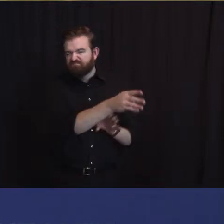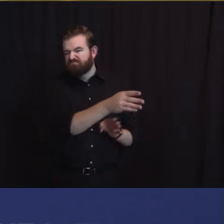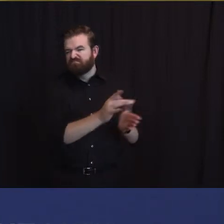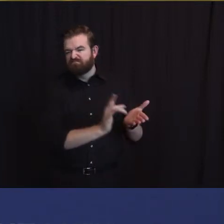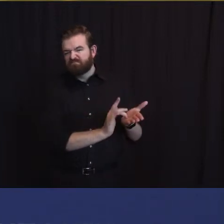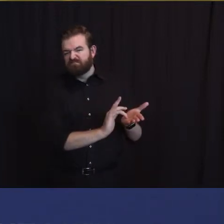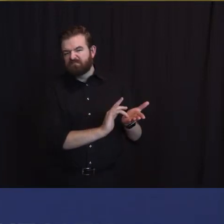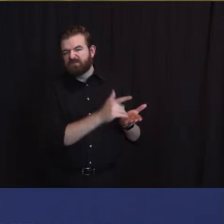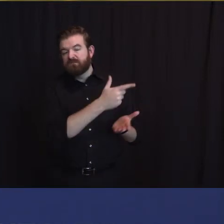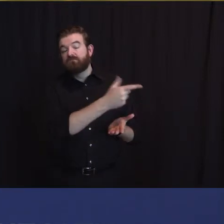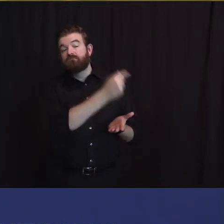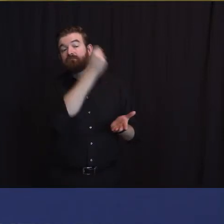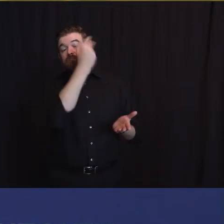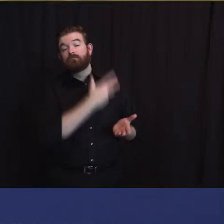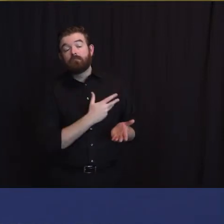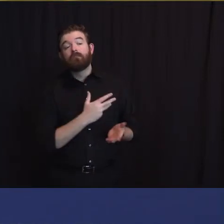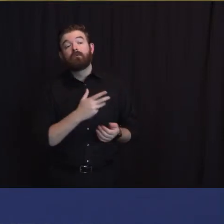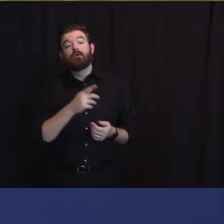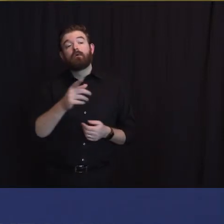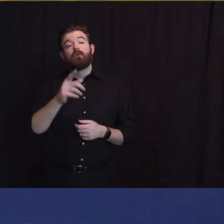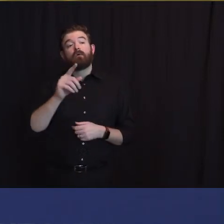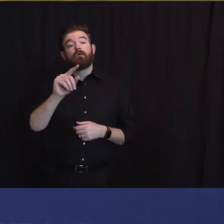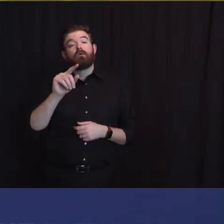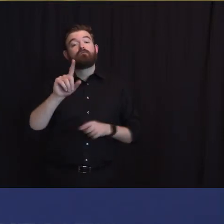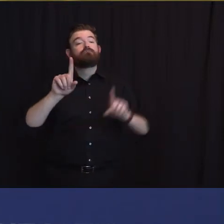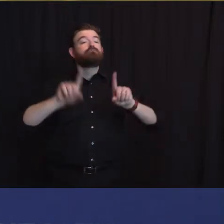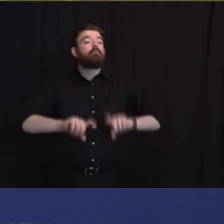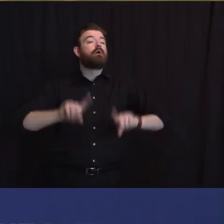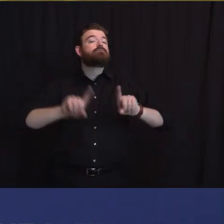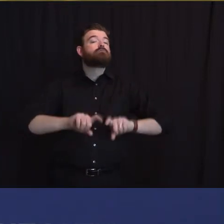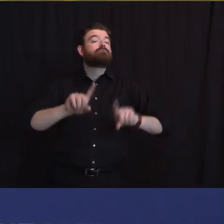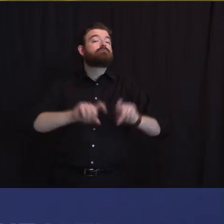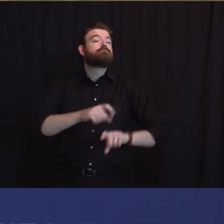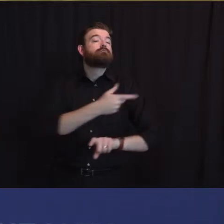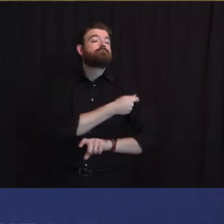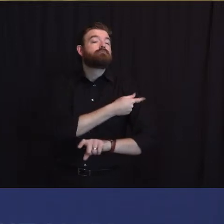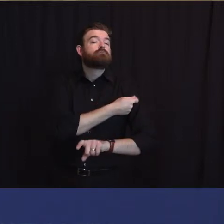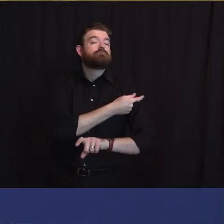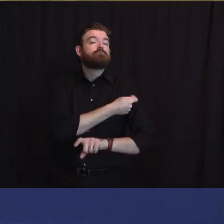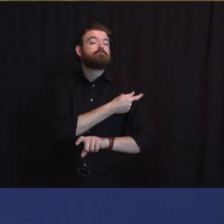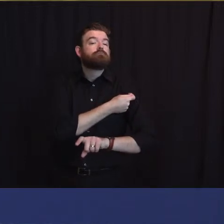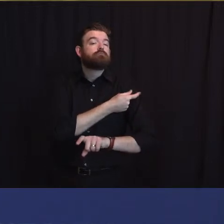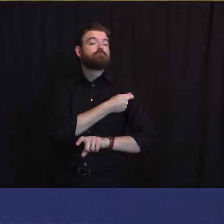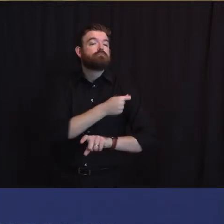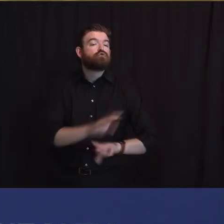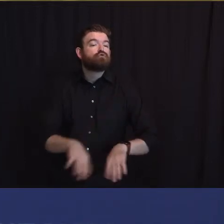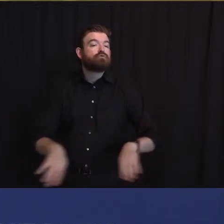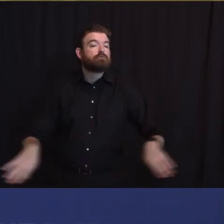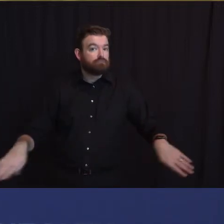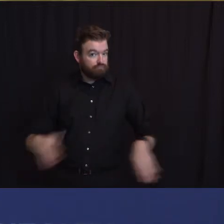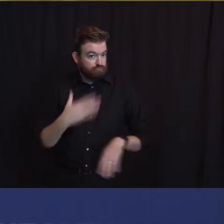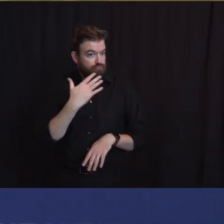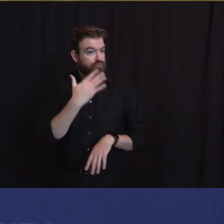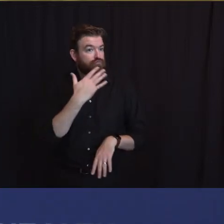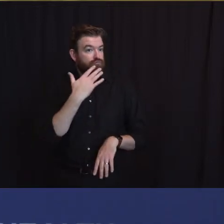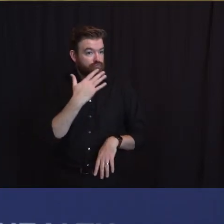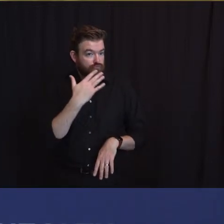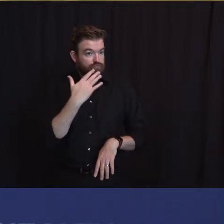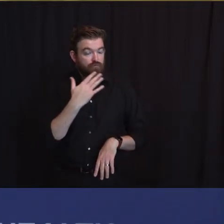well, but we don't have visibility into them. And do we expect, I think we do expect that there'll be vaccines for younger folks, but they're not there